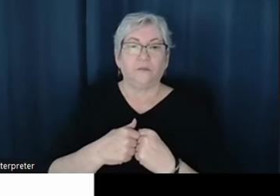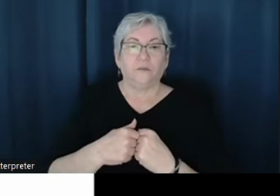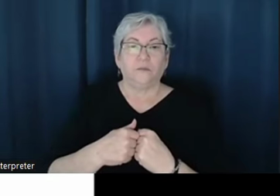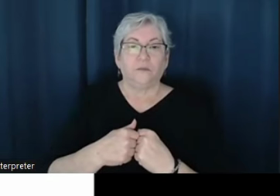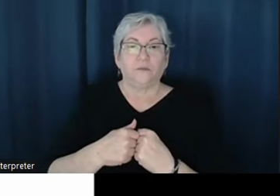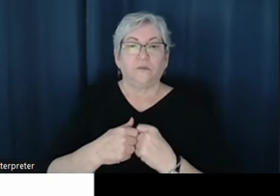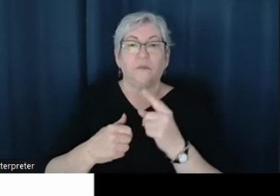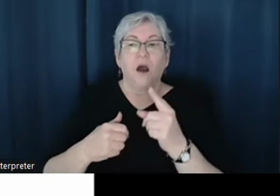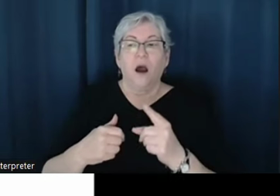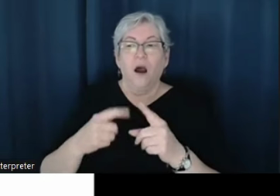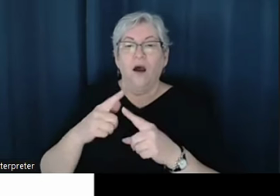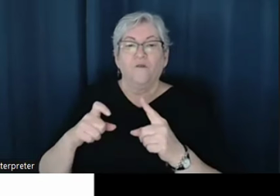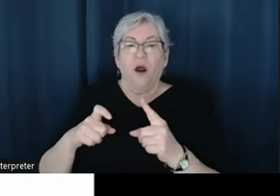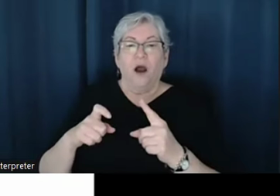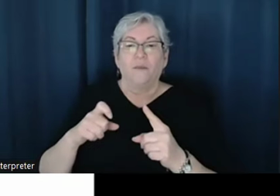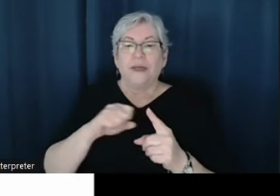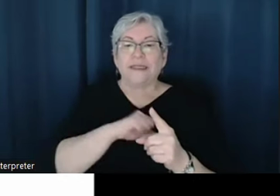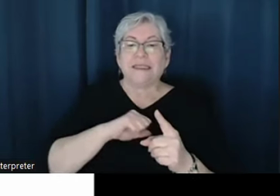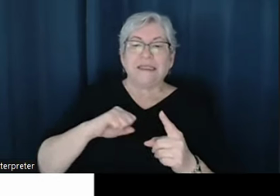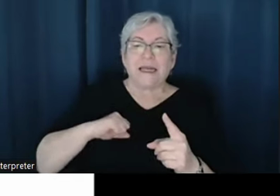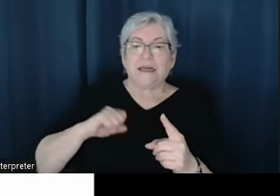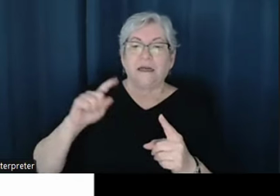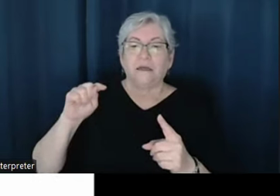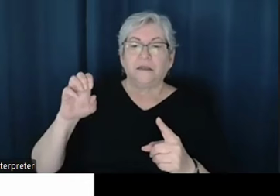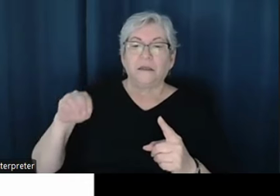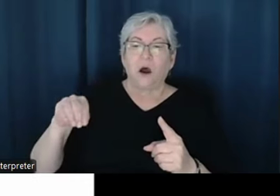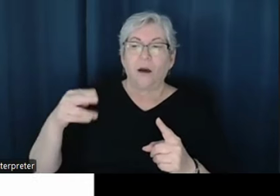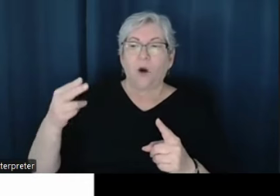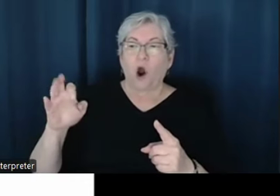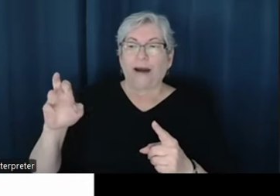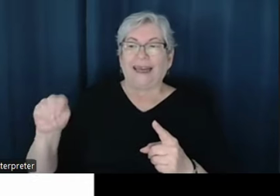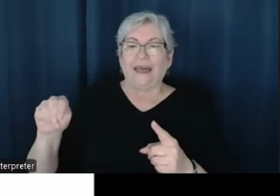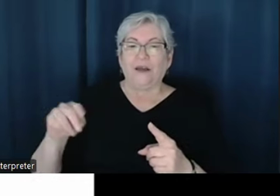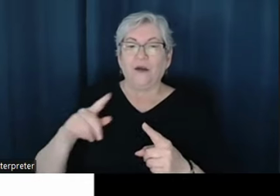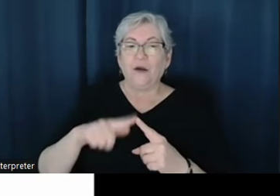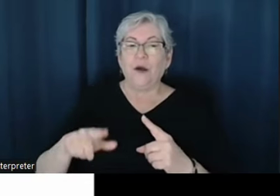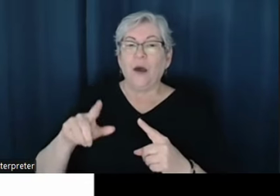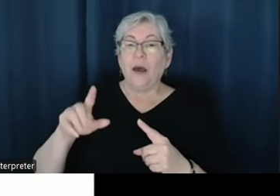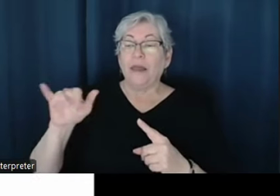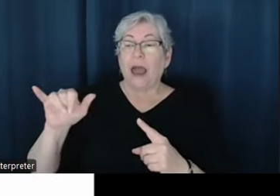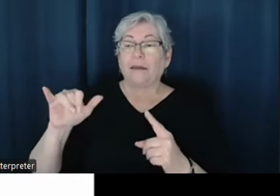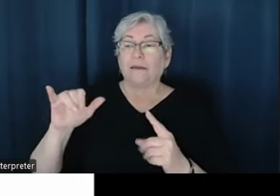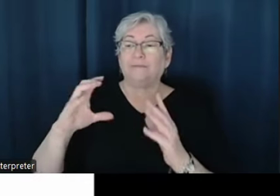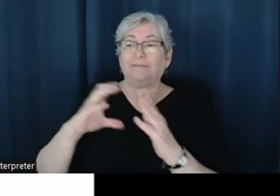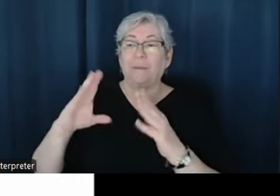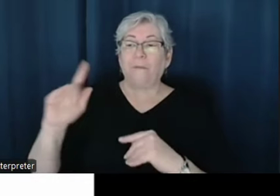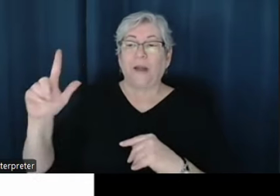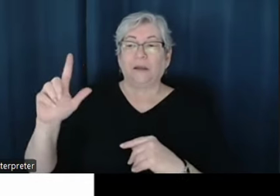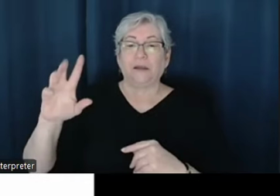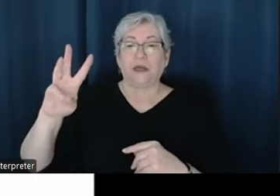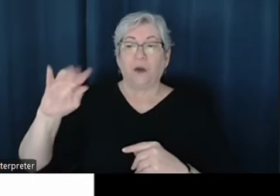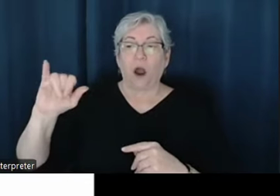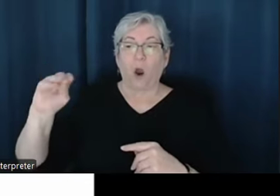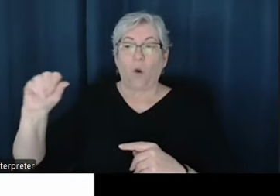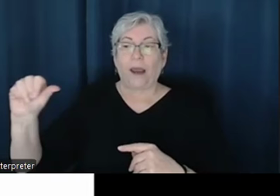So this is from Senator Tom Harkin. And this bill, WIOA, was one of his legacies.